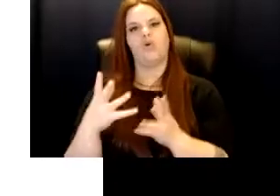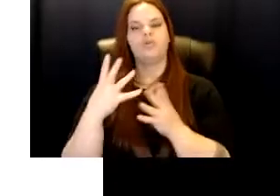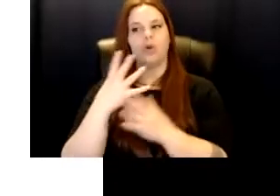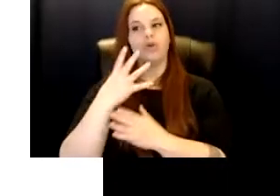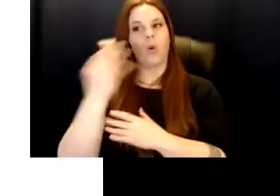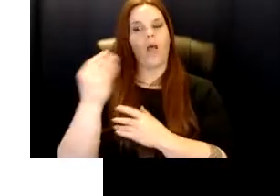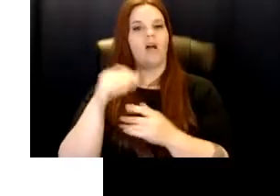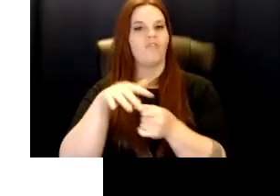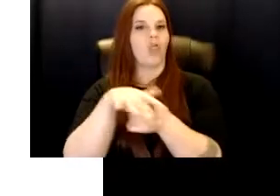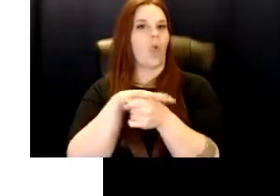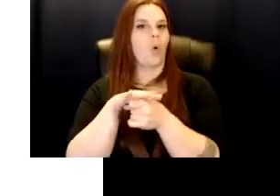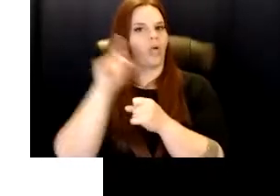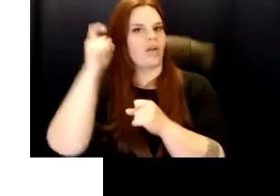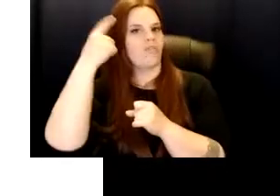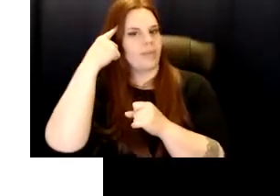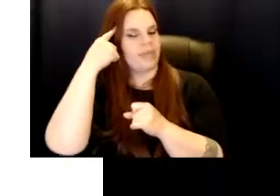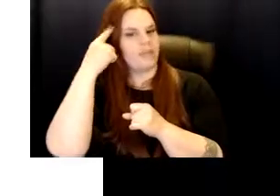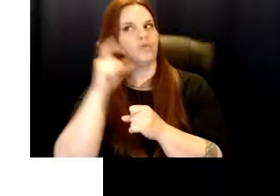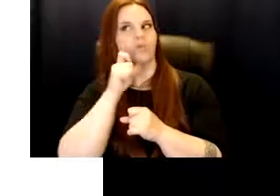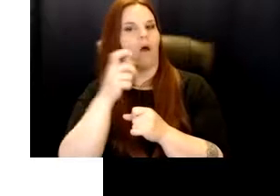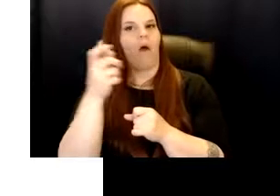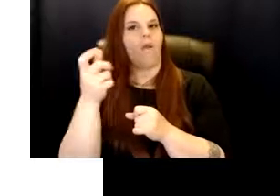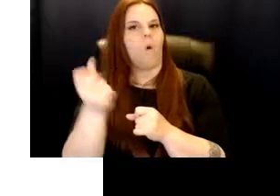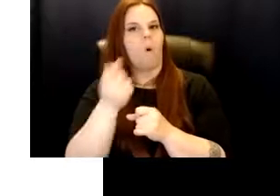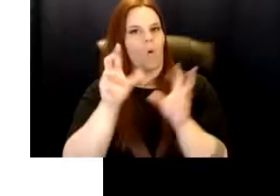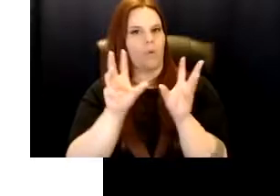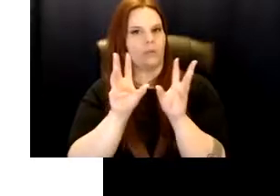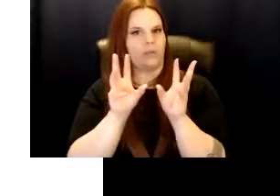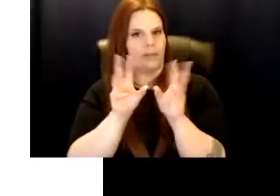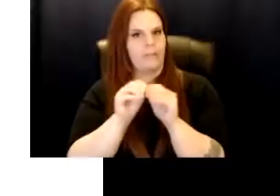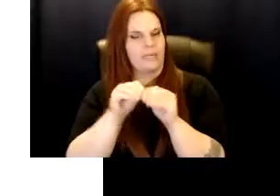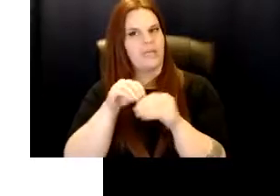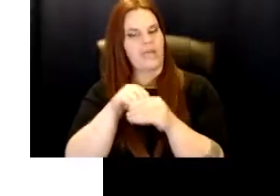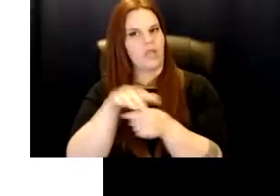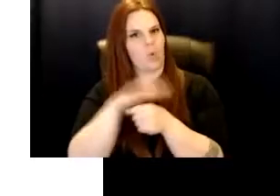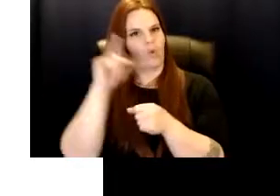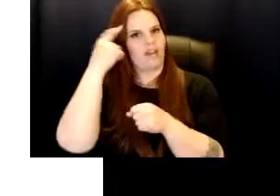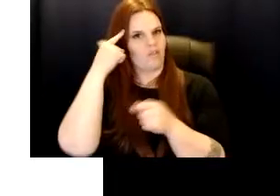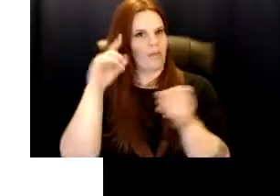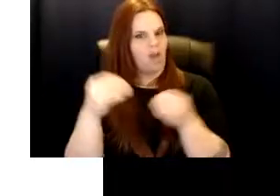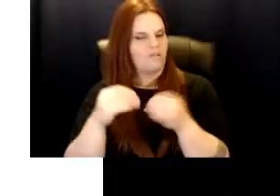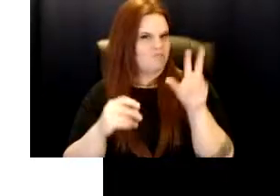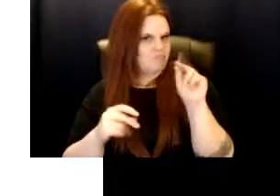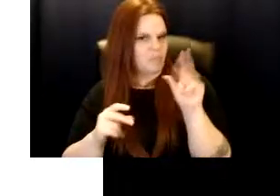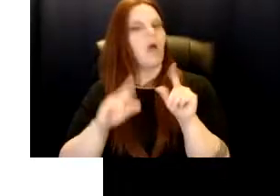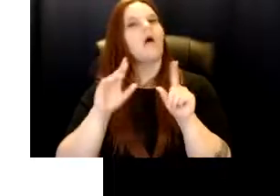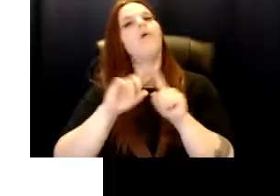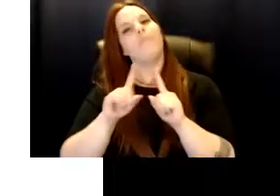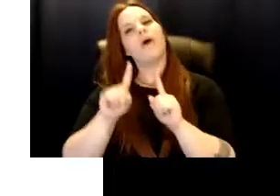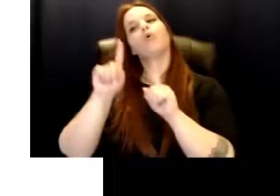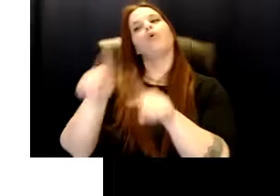local government, to not hold a meeting in the local government office, but to go to where people with disabilities